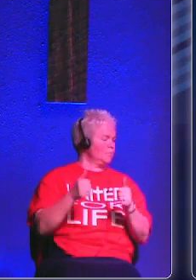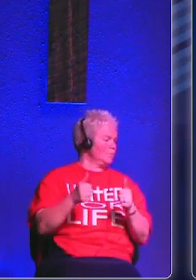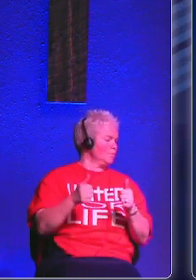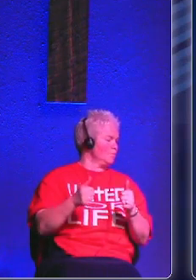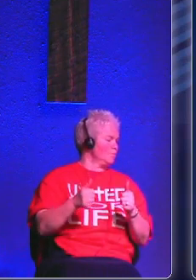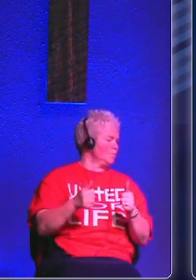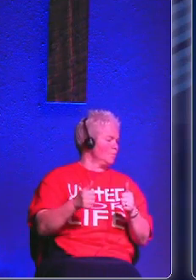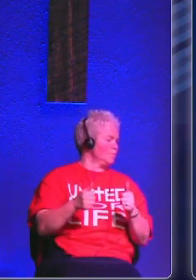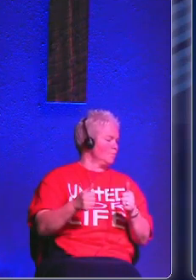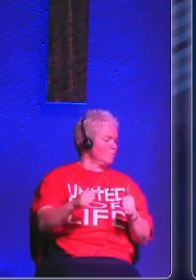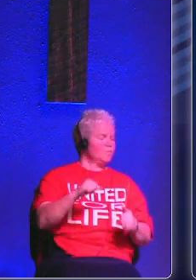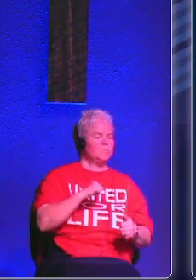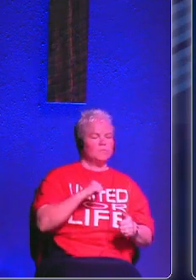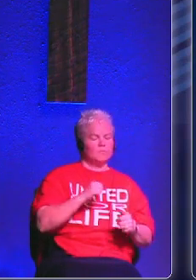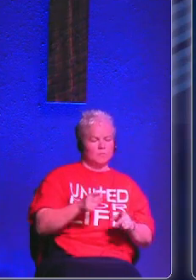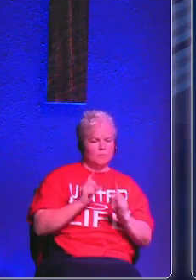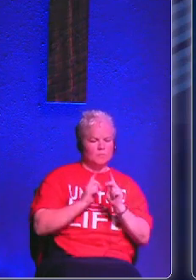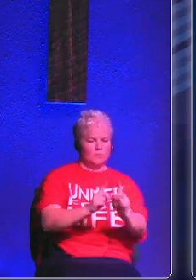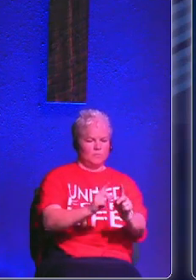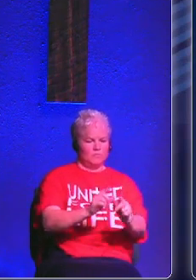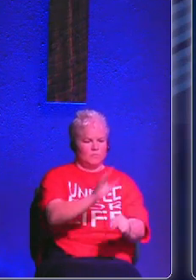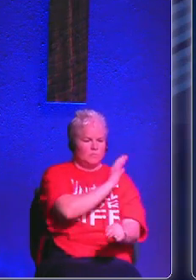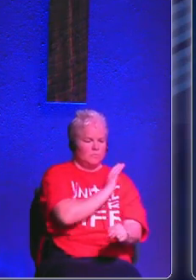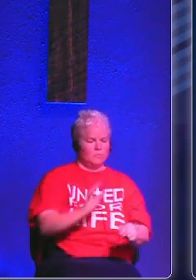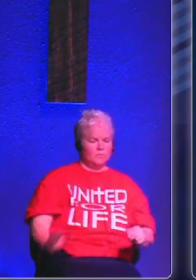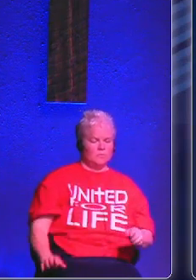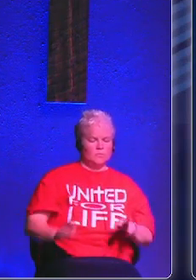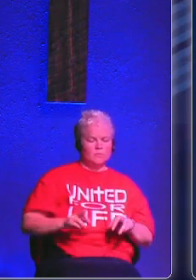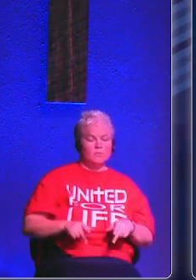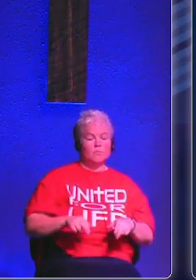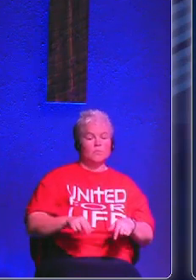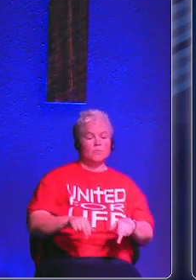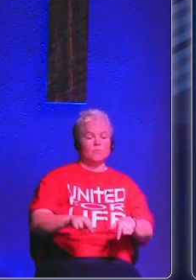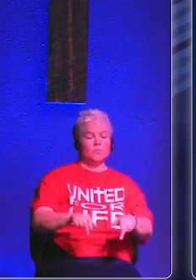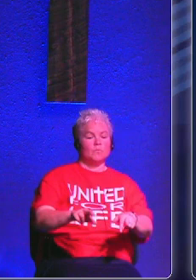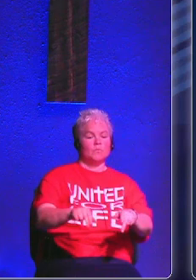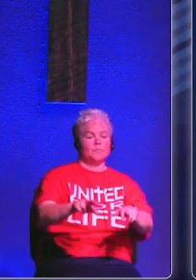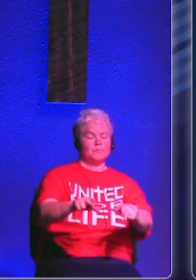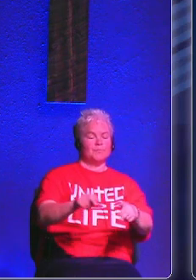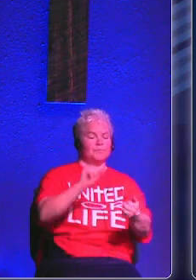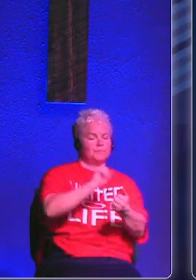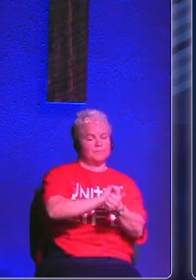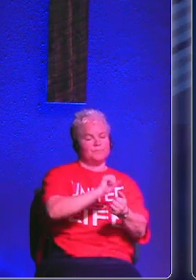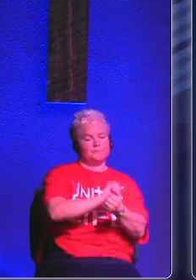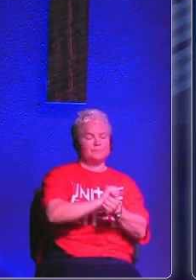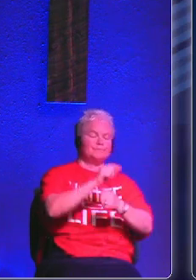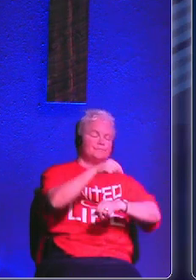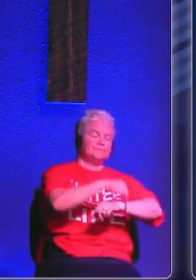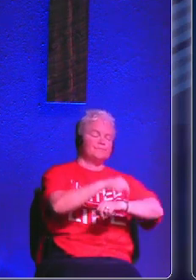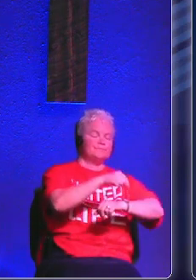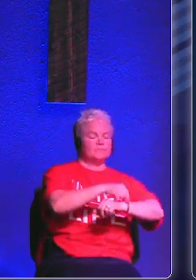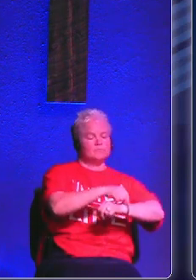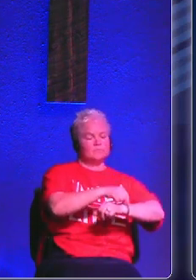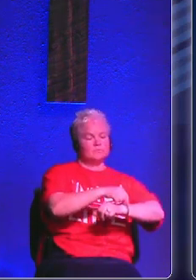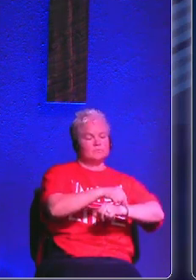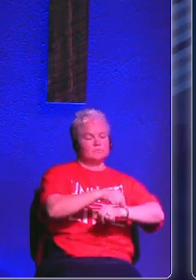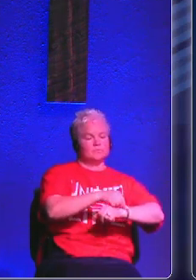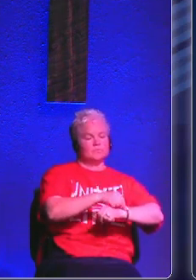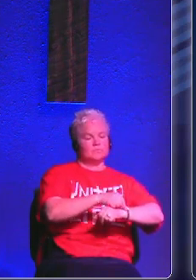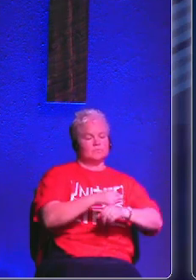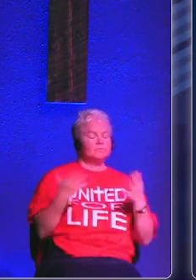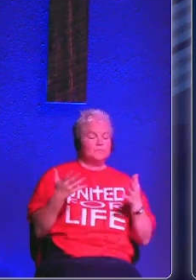live on our own terms. We follow Christ, and in our walk we put in effort and time